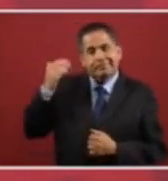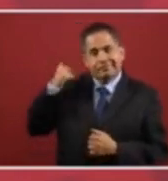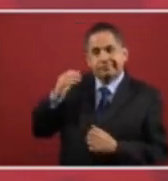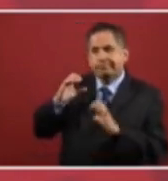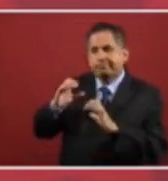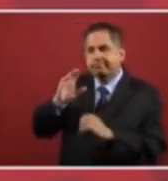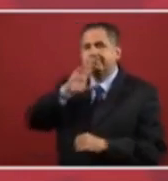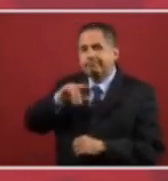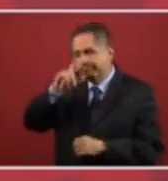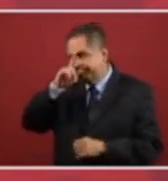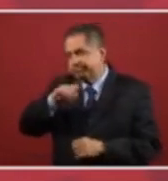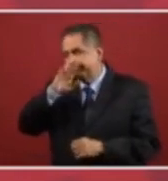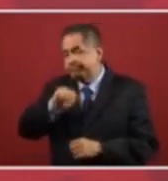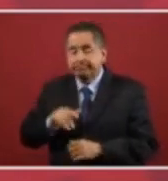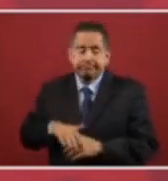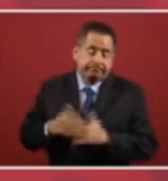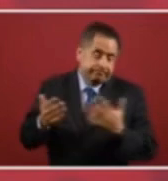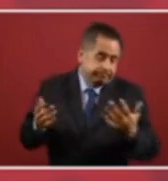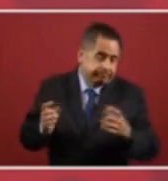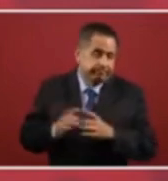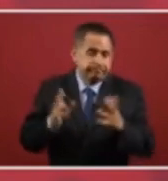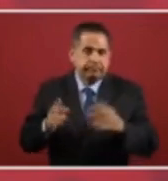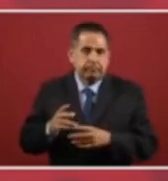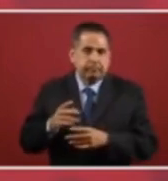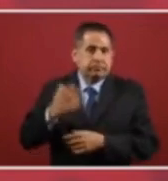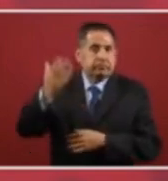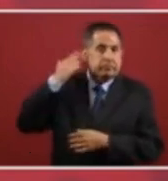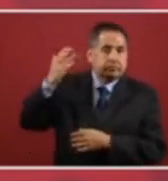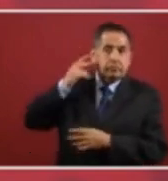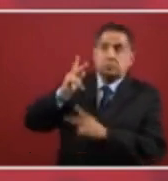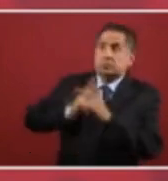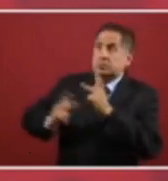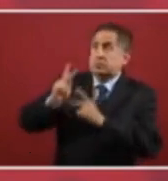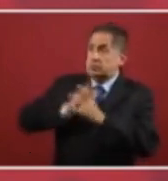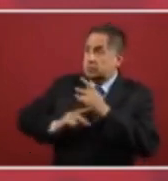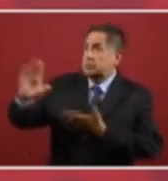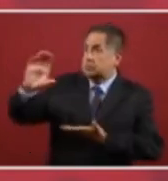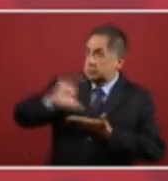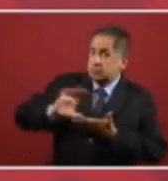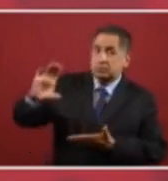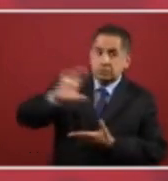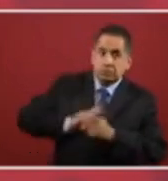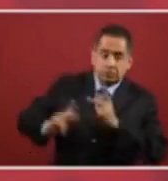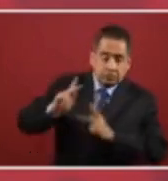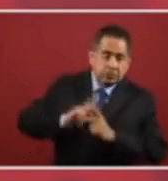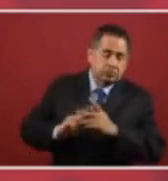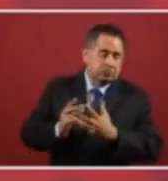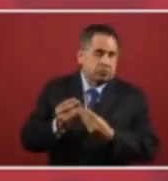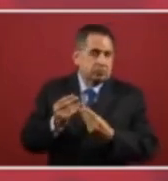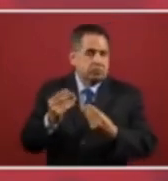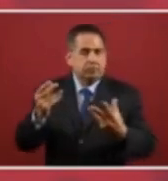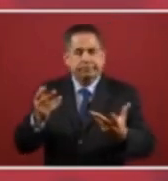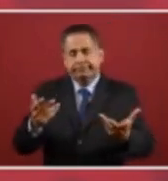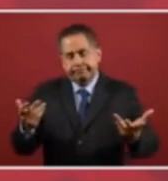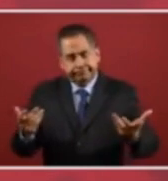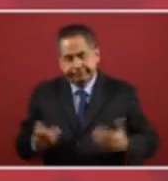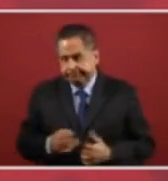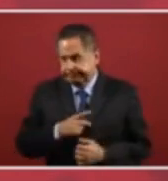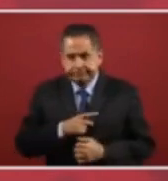that should have been cared for in the past, not to be, make us indebted or the country so